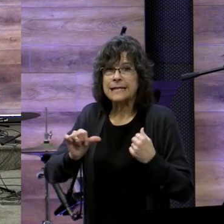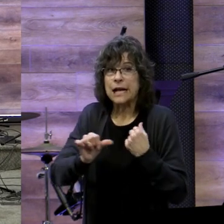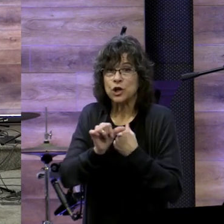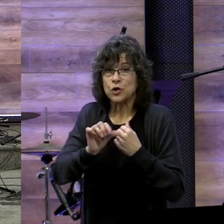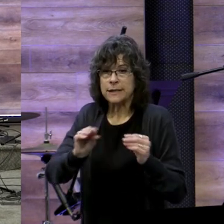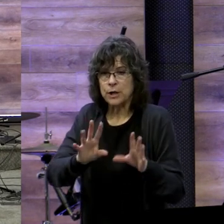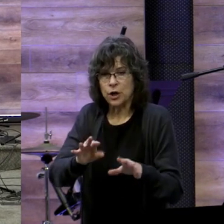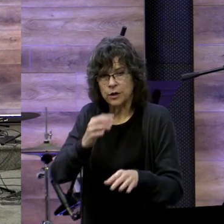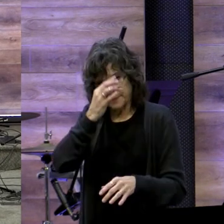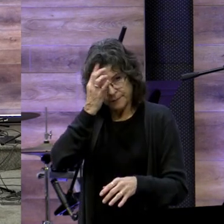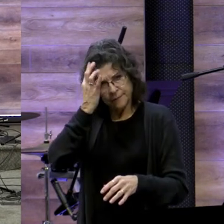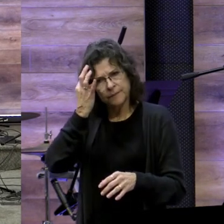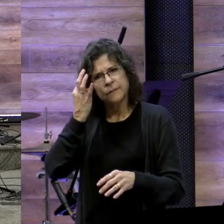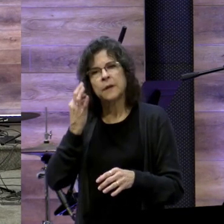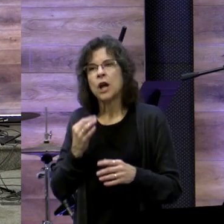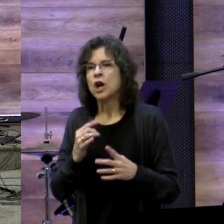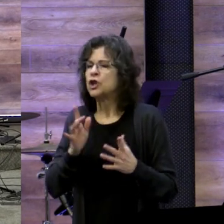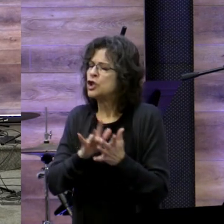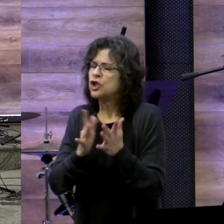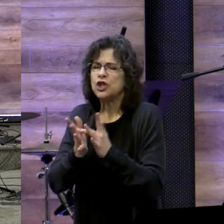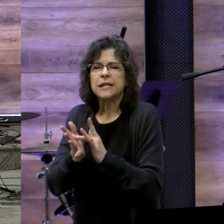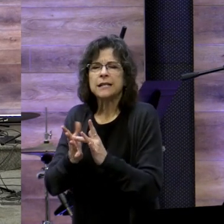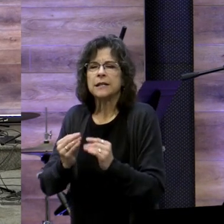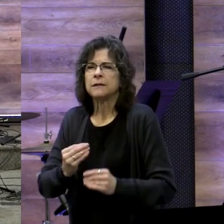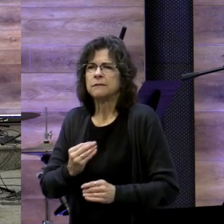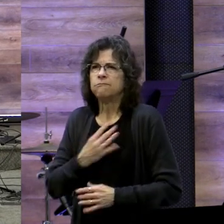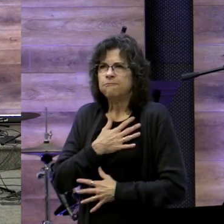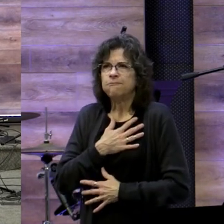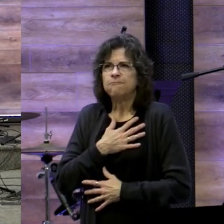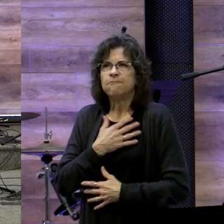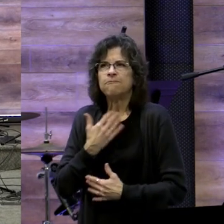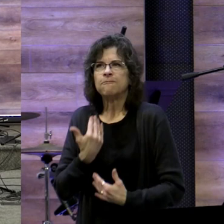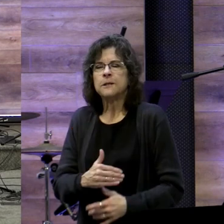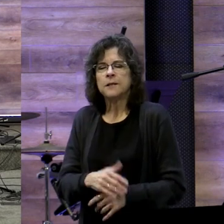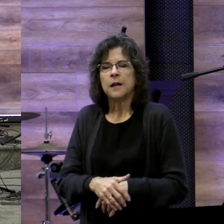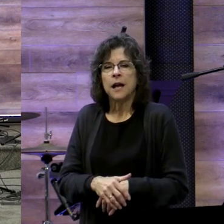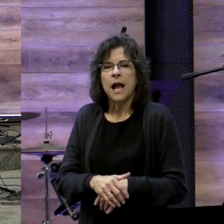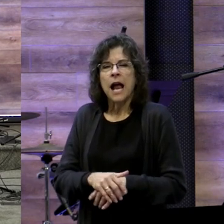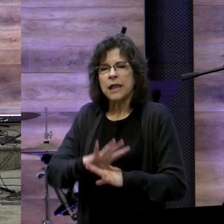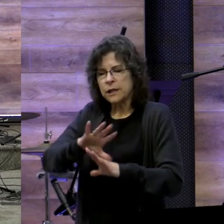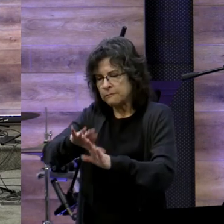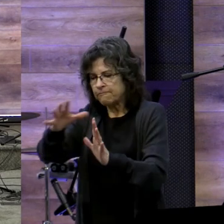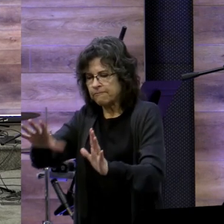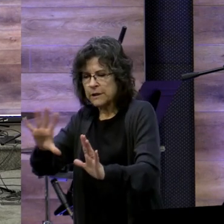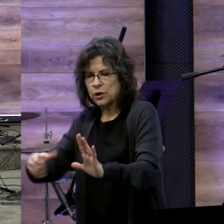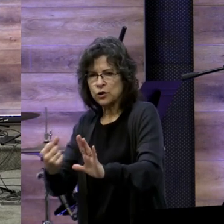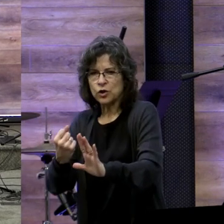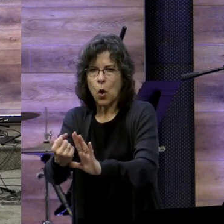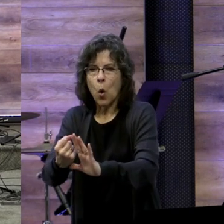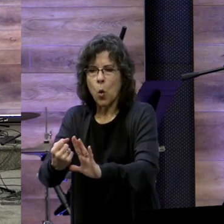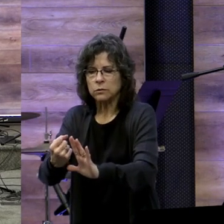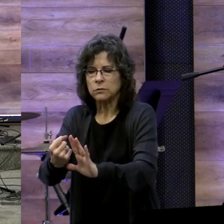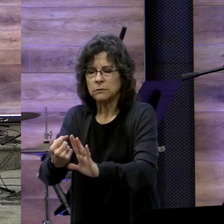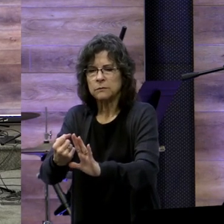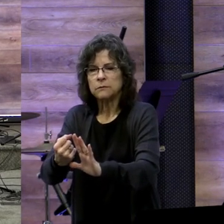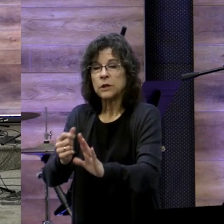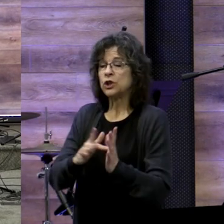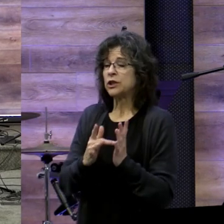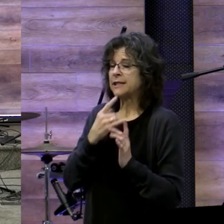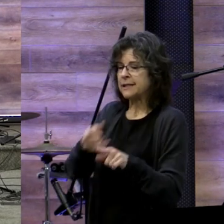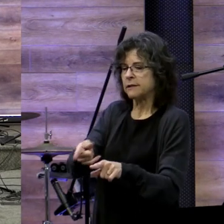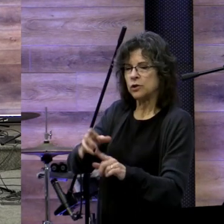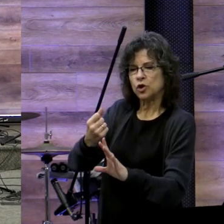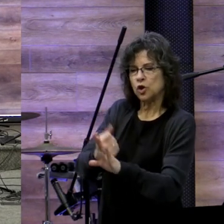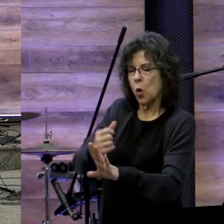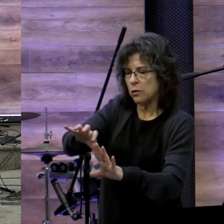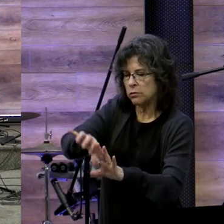Jesus, deeply moved again, came to the tomb. It was a cave and a stone lay against it. Jesus said, "Take away the stone." Martha,